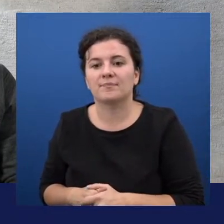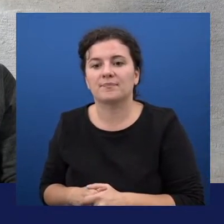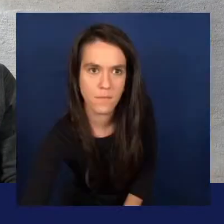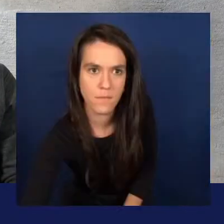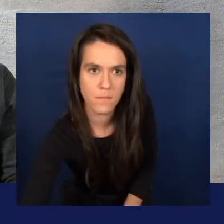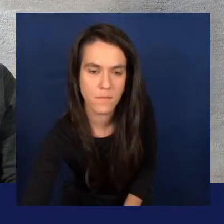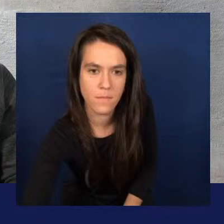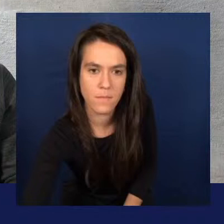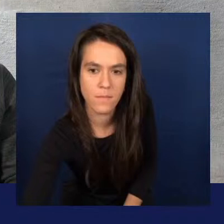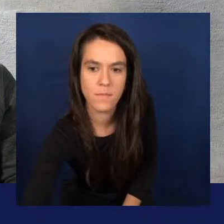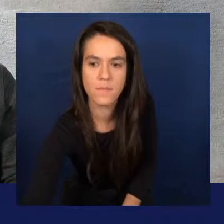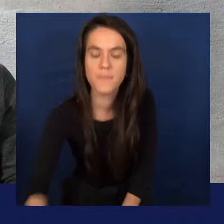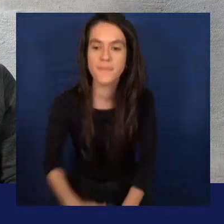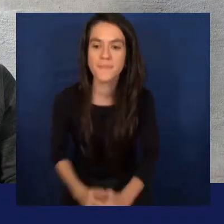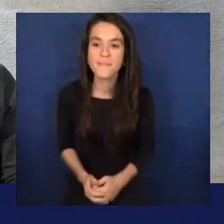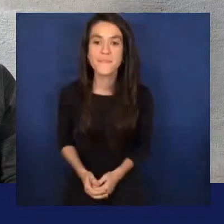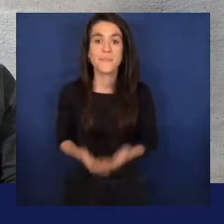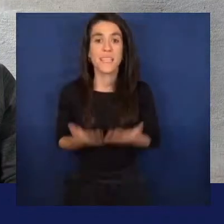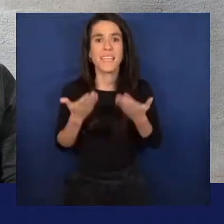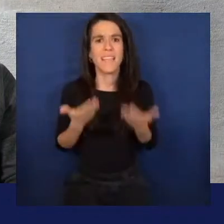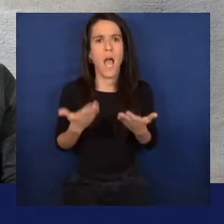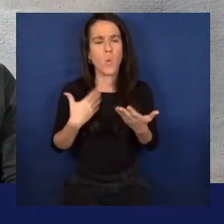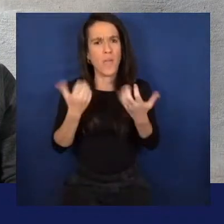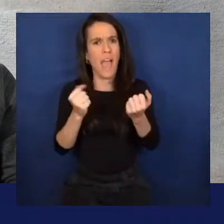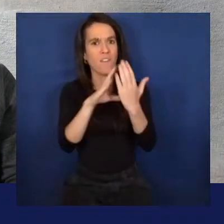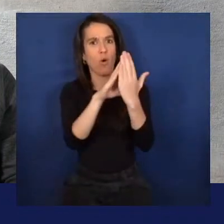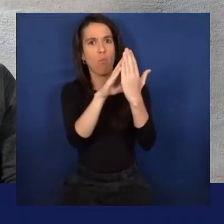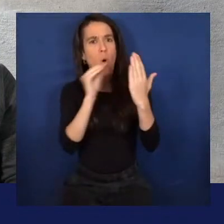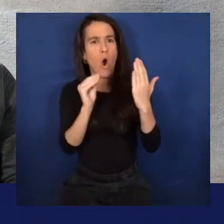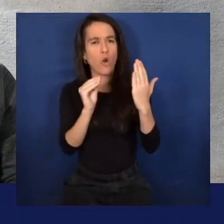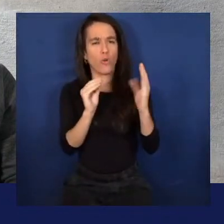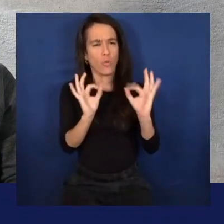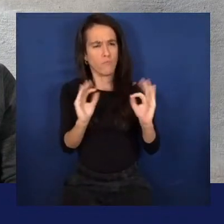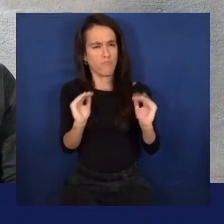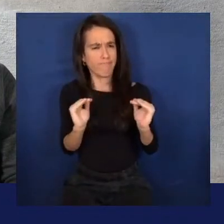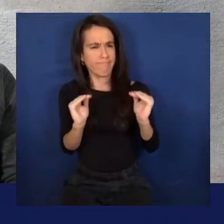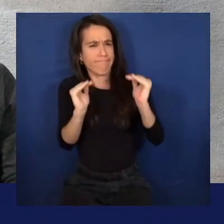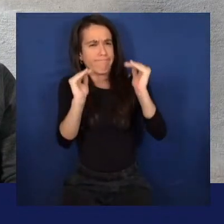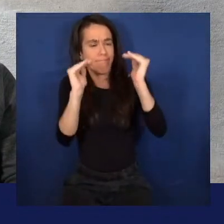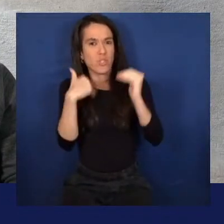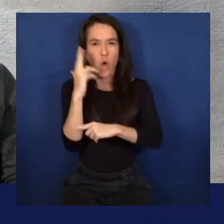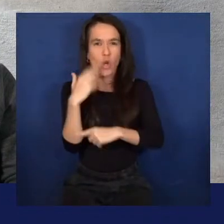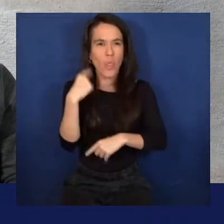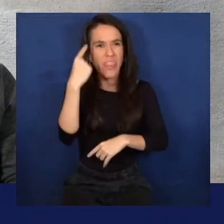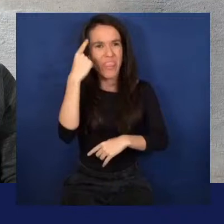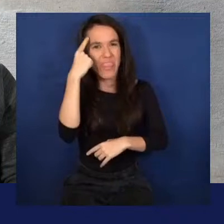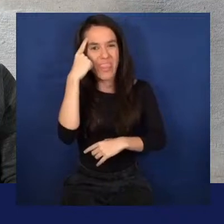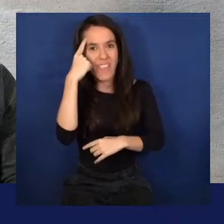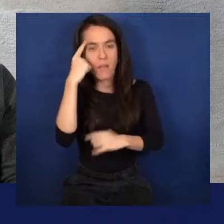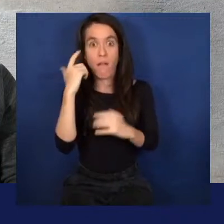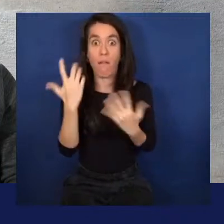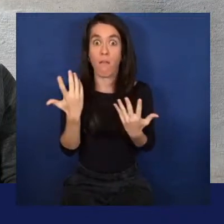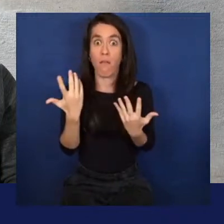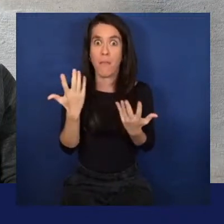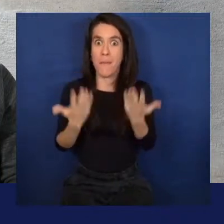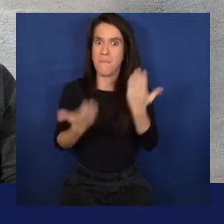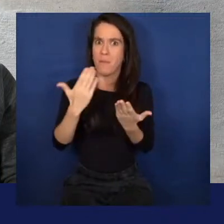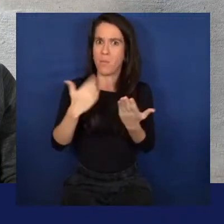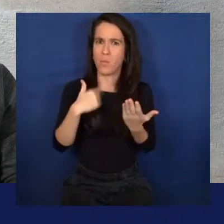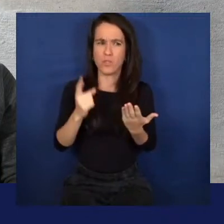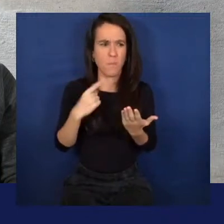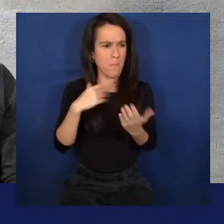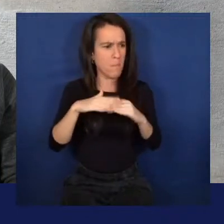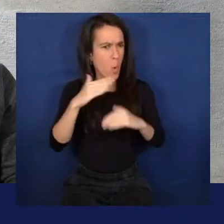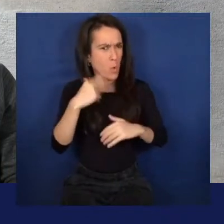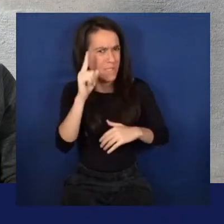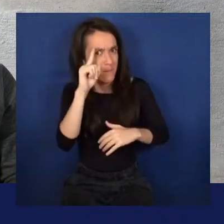pretty sophisticated models, and now we're stopping to think, hey, maybe we should be smarter about how these things